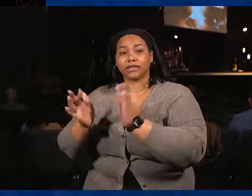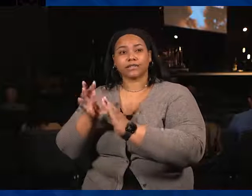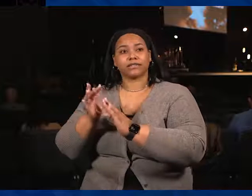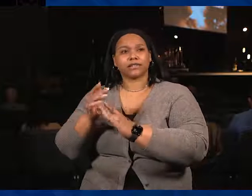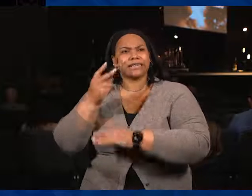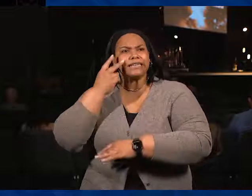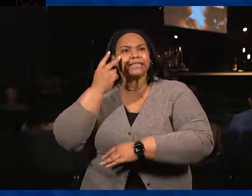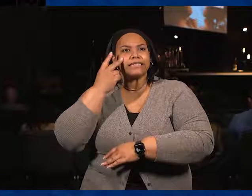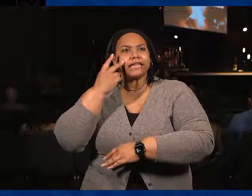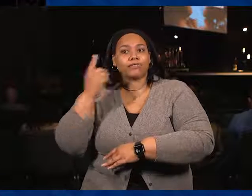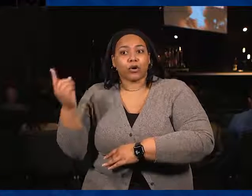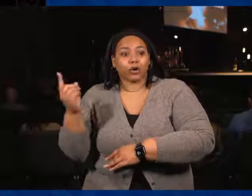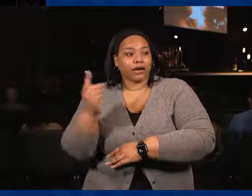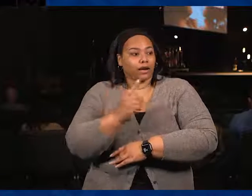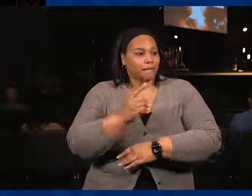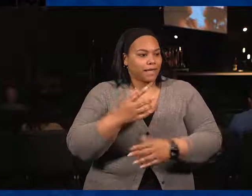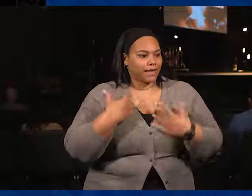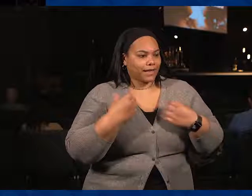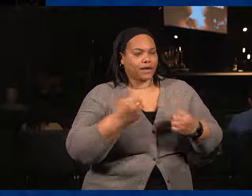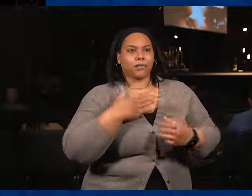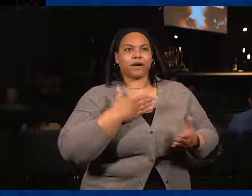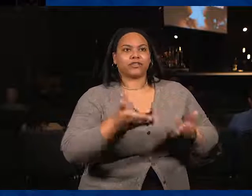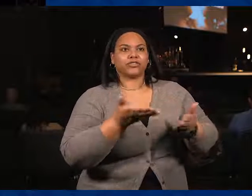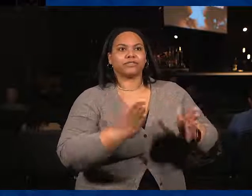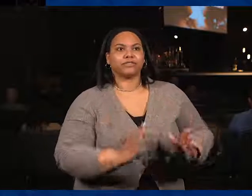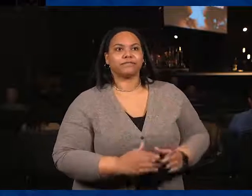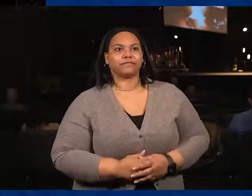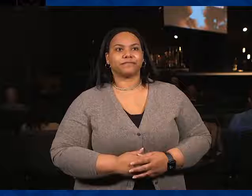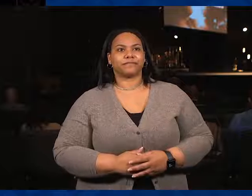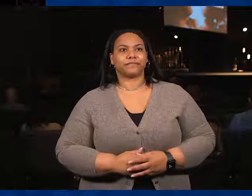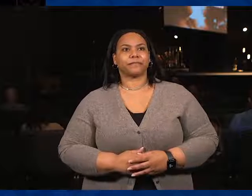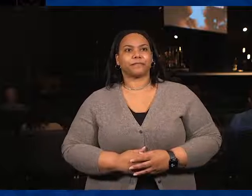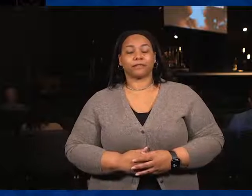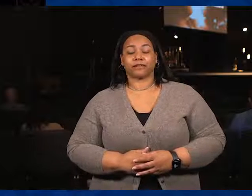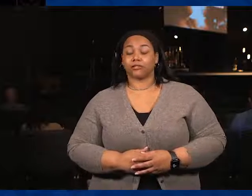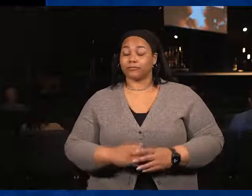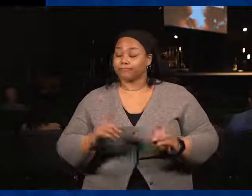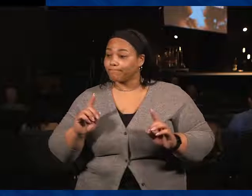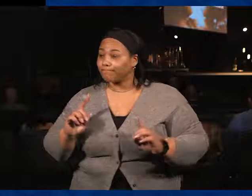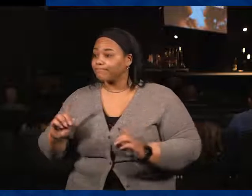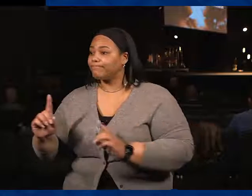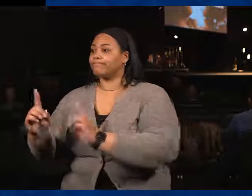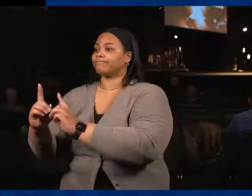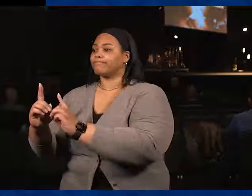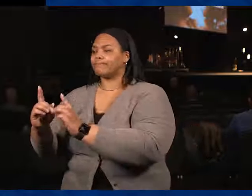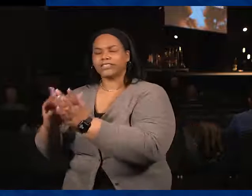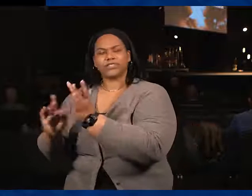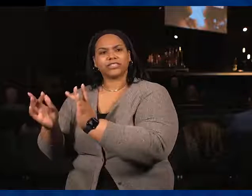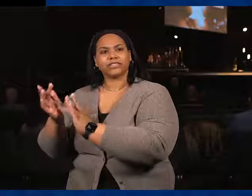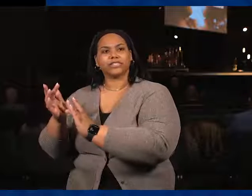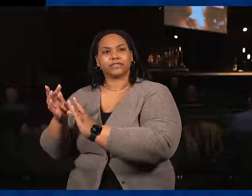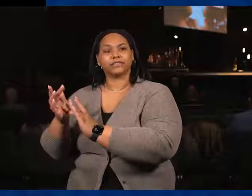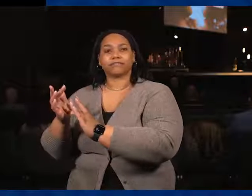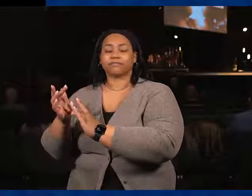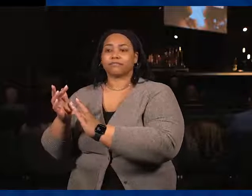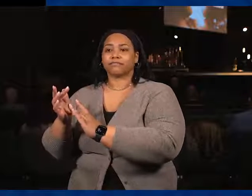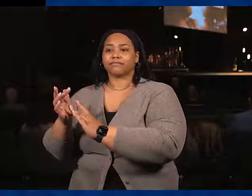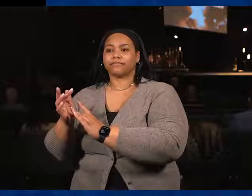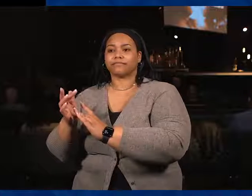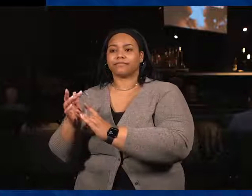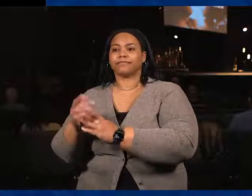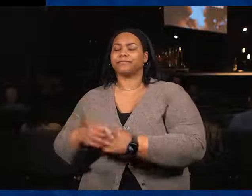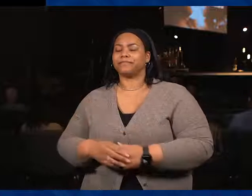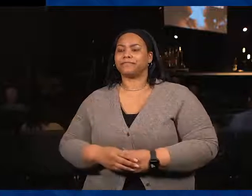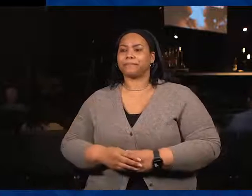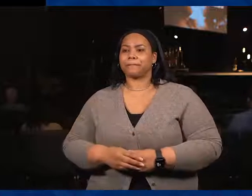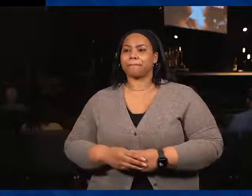and see if he'll come and heal my servant." So they go to Jesus on behalf of the Roman centurion and listen to their